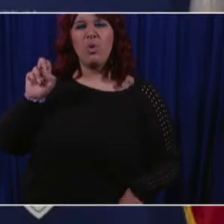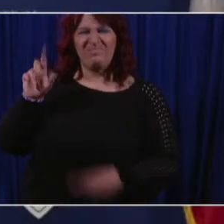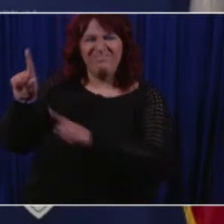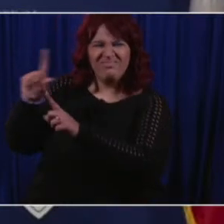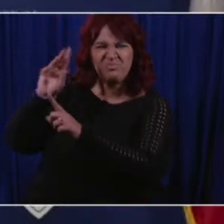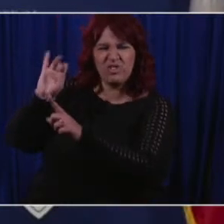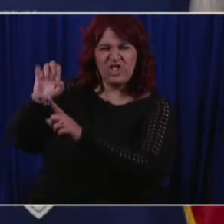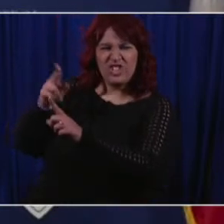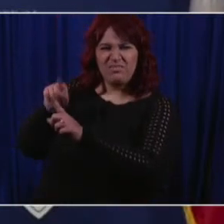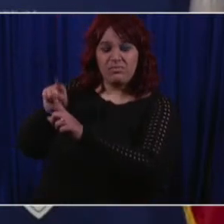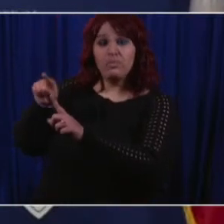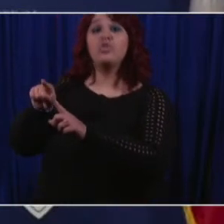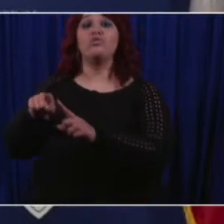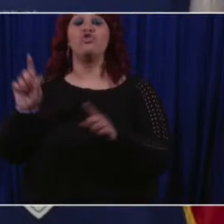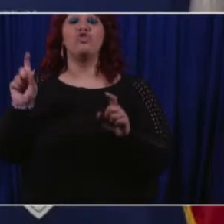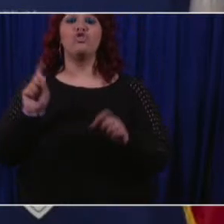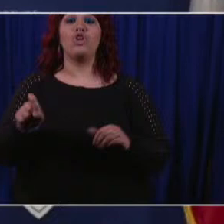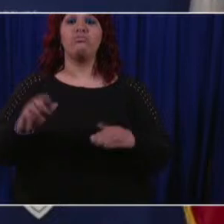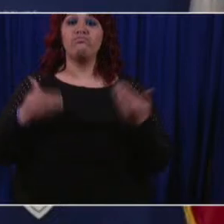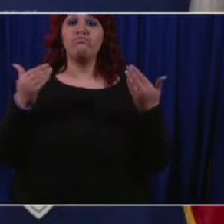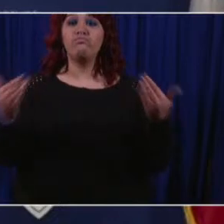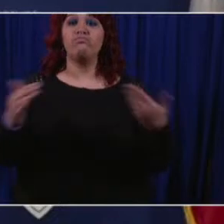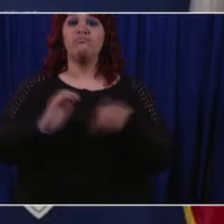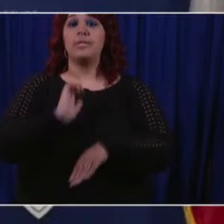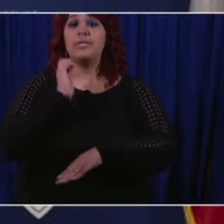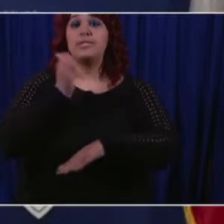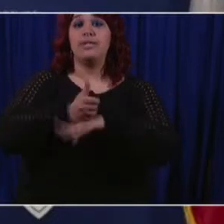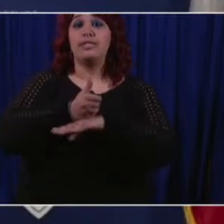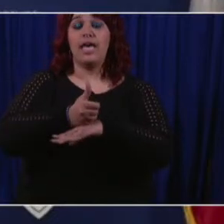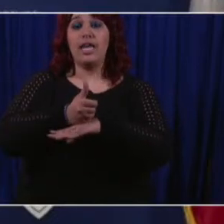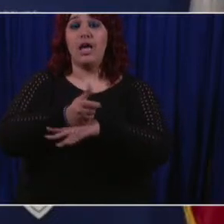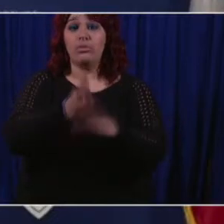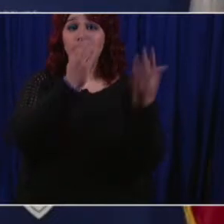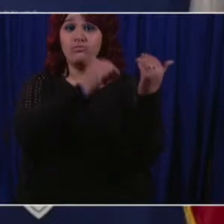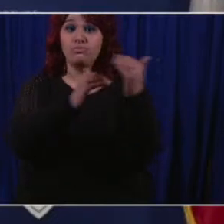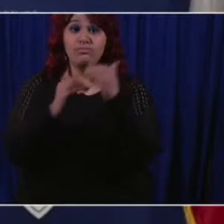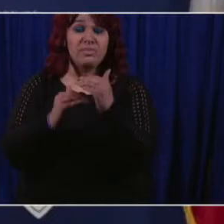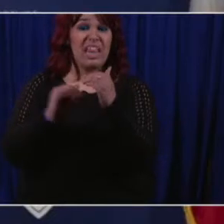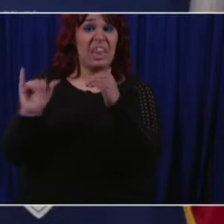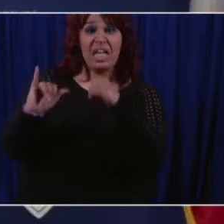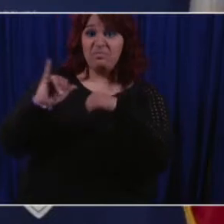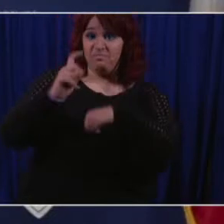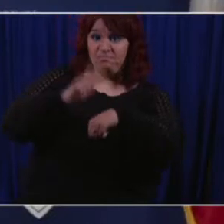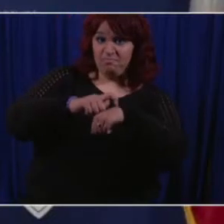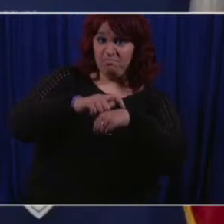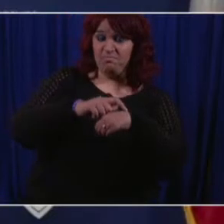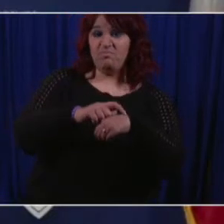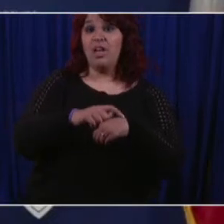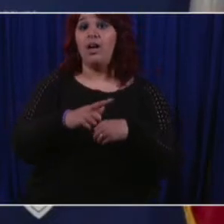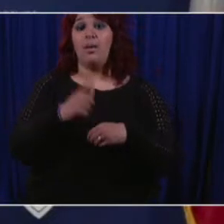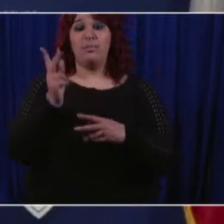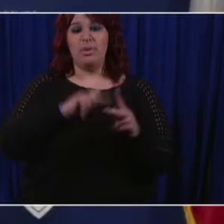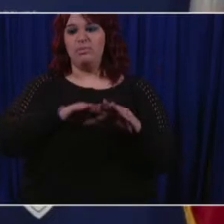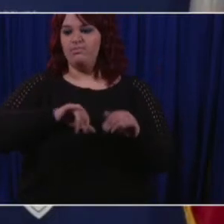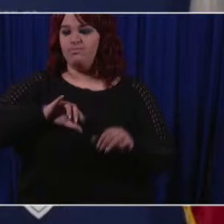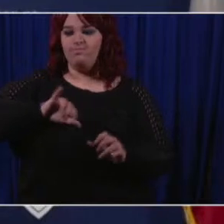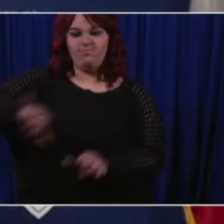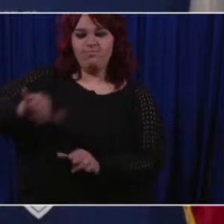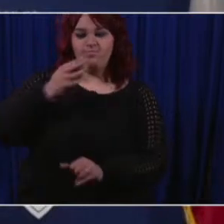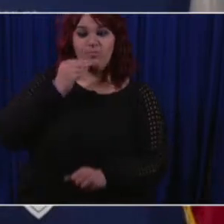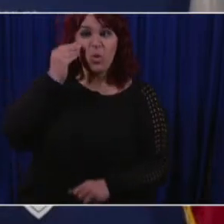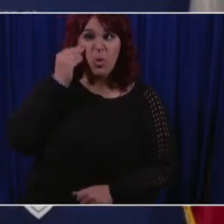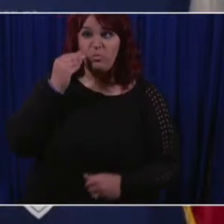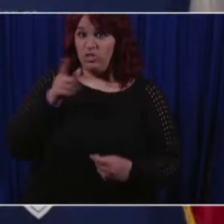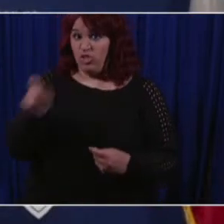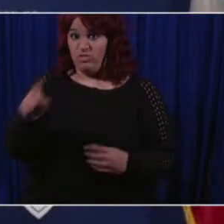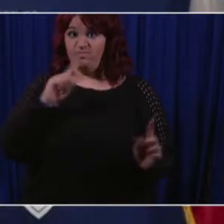we had, like curfews, just to buy time to get more shots and more arms? Well, I'm not going to talk about Michigan. No one knows